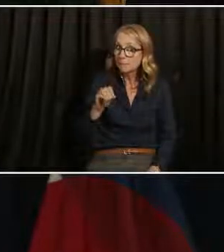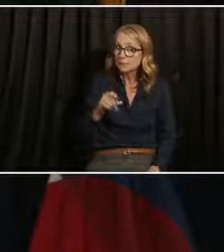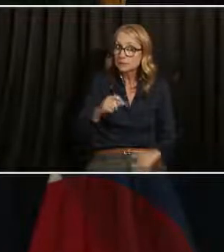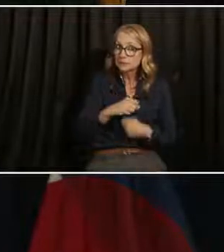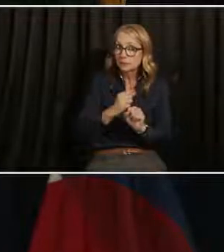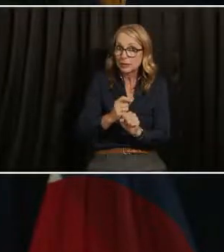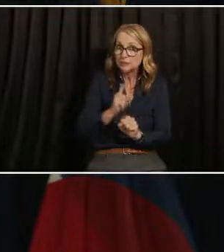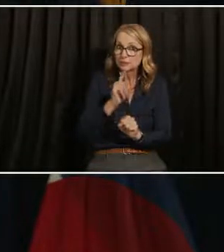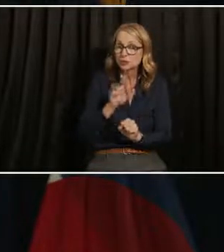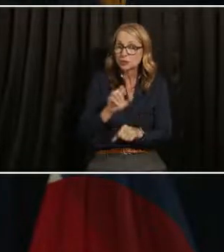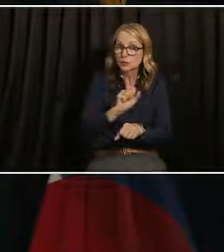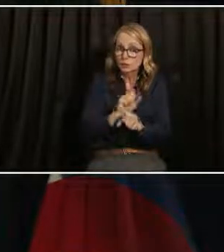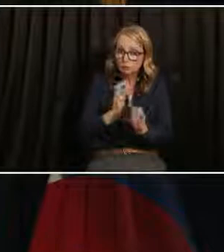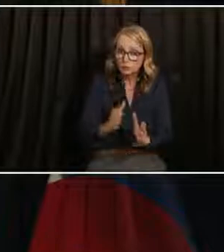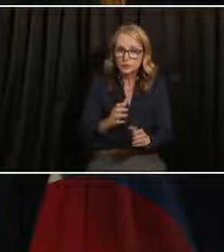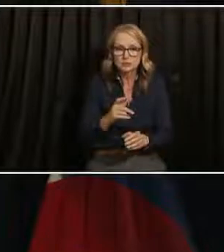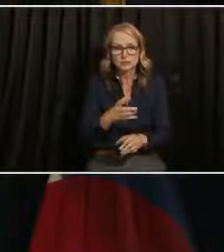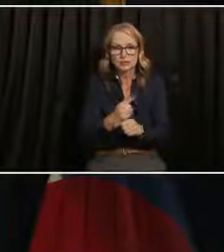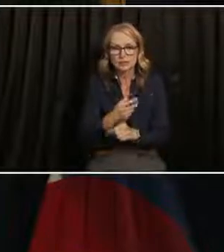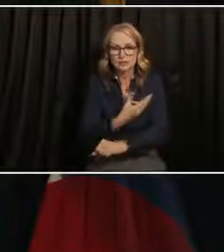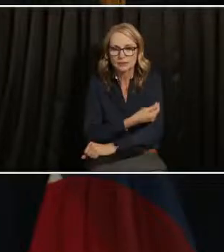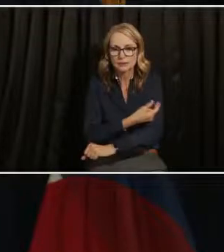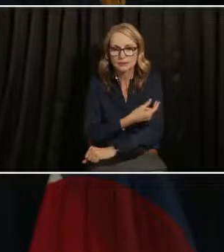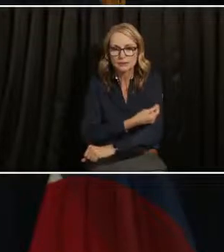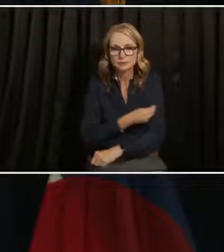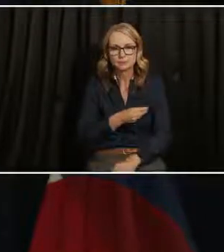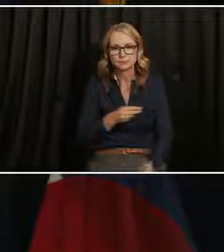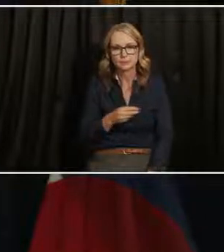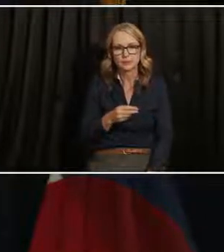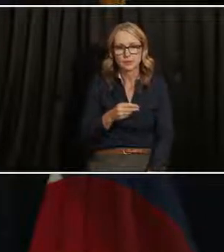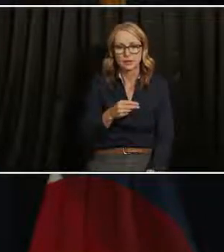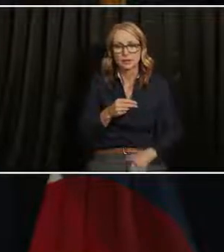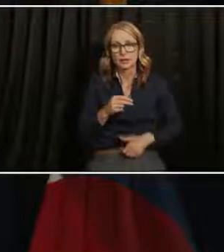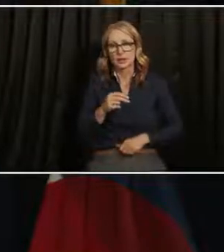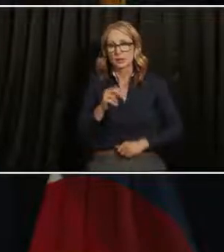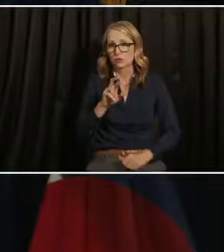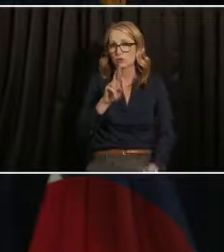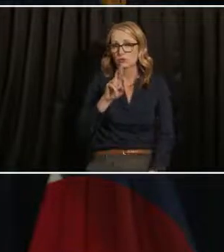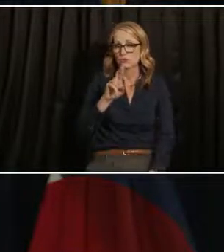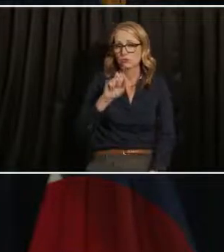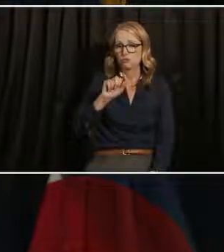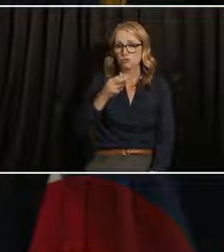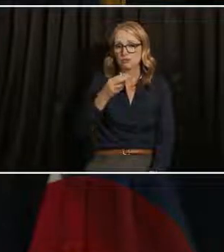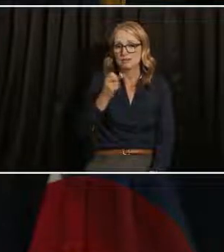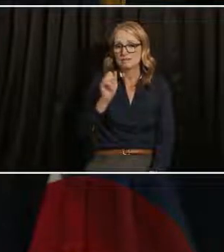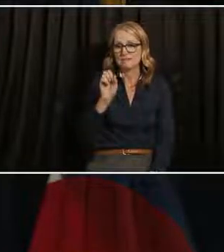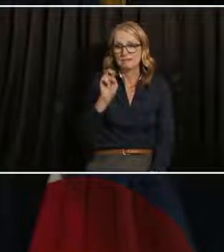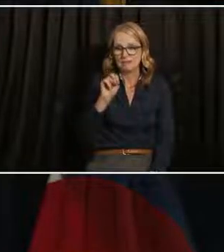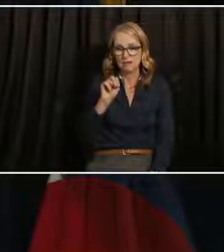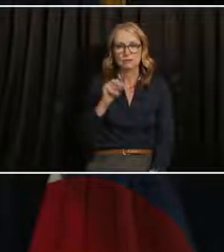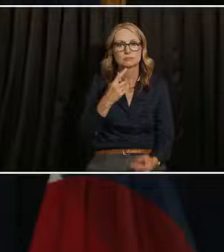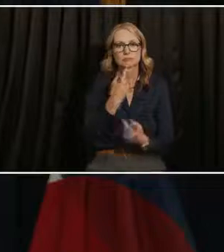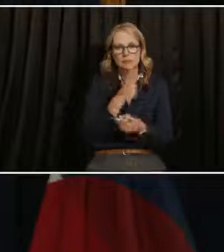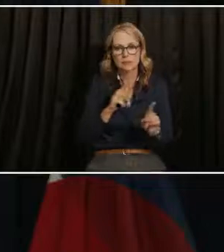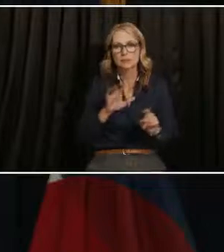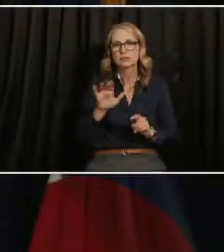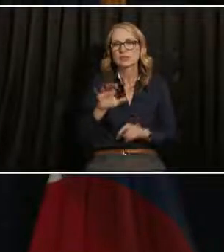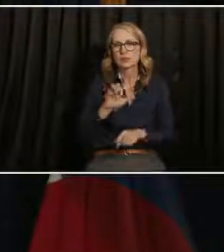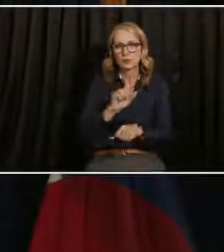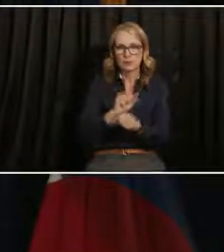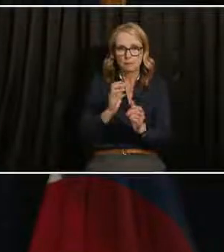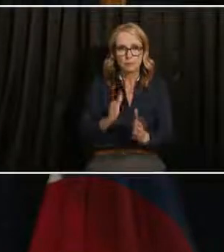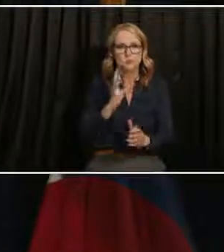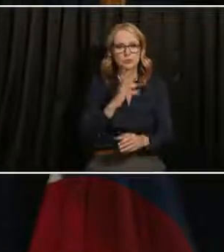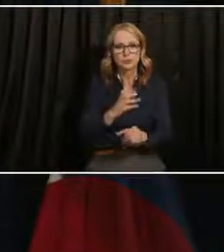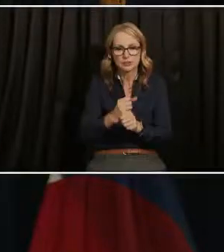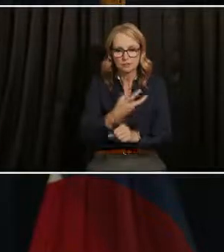are vaccinated. Raytheon, which has a major presence in Colorado, announced that their workforce would be fully vaccinated. So have Aero